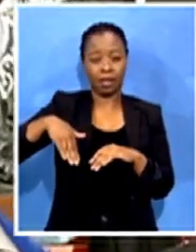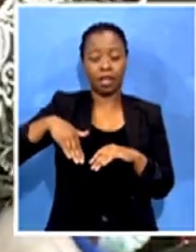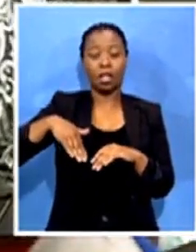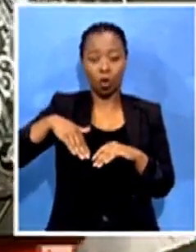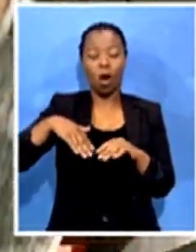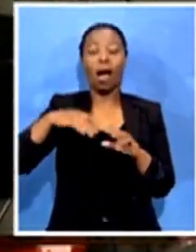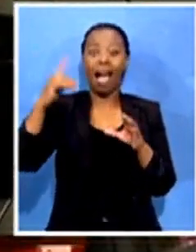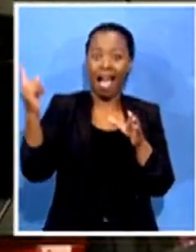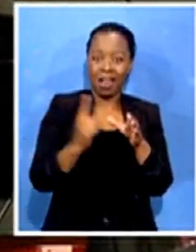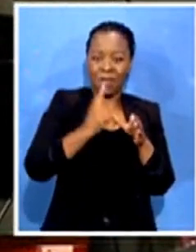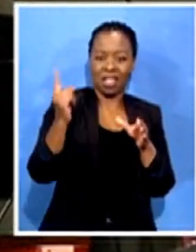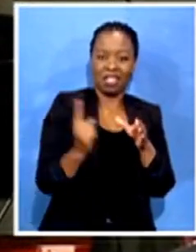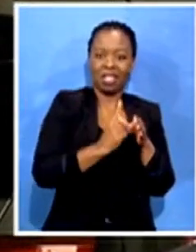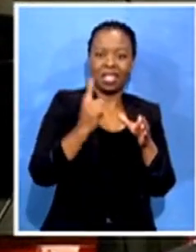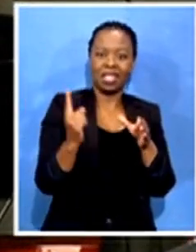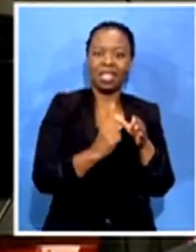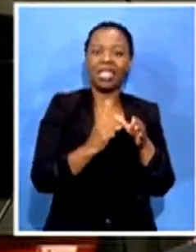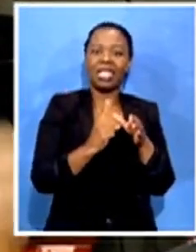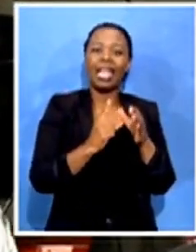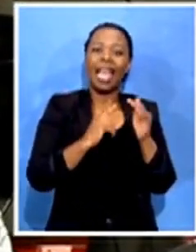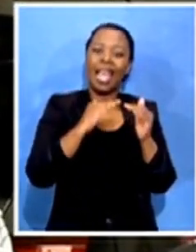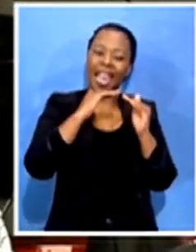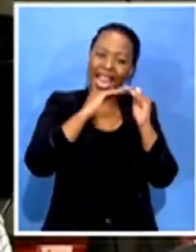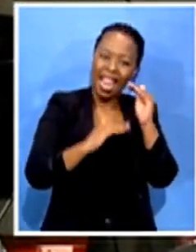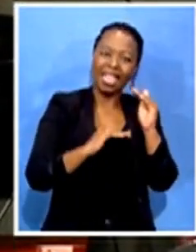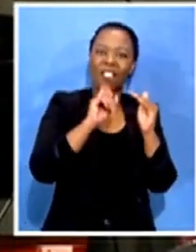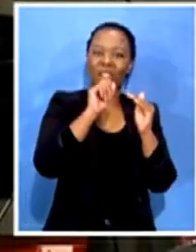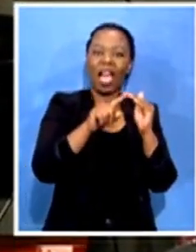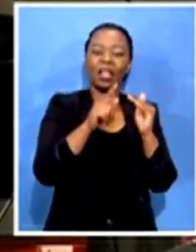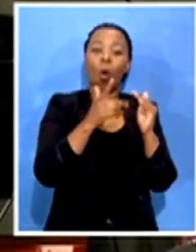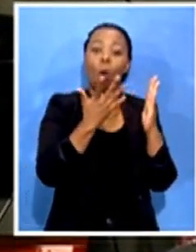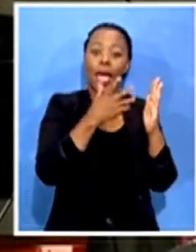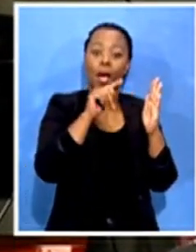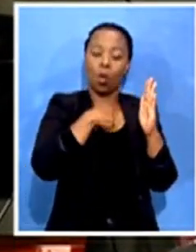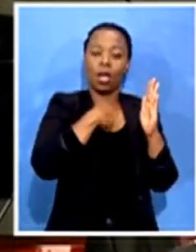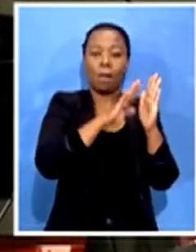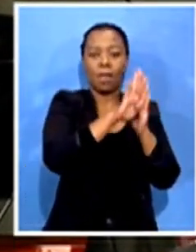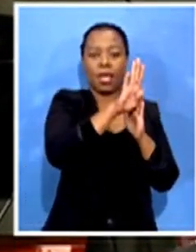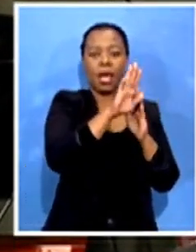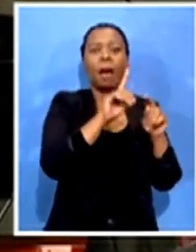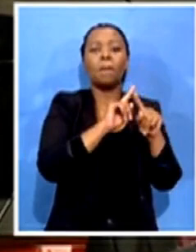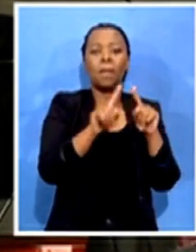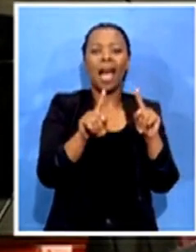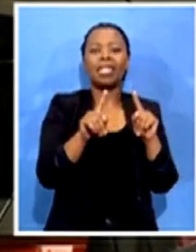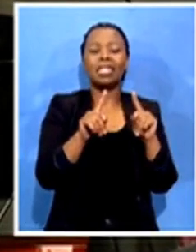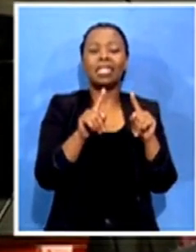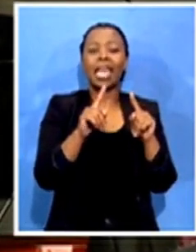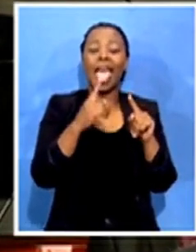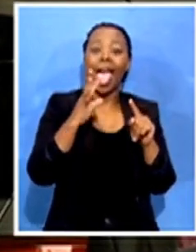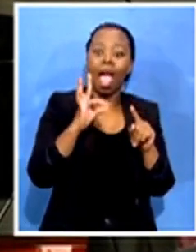we were at the peak, but every day the numbers are doubling. So by the end of this